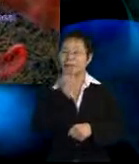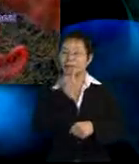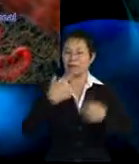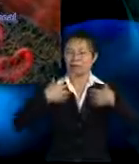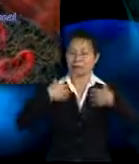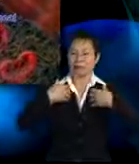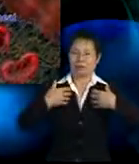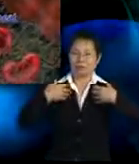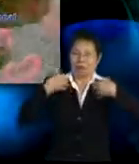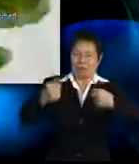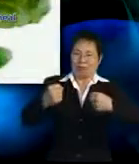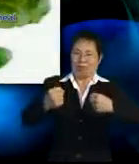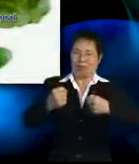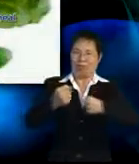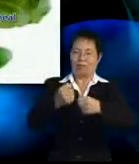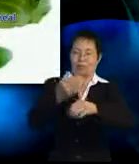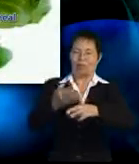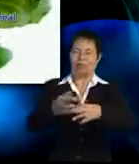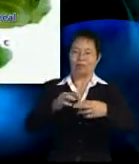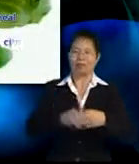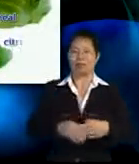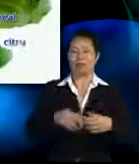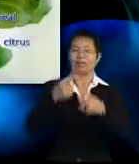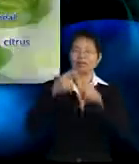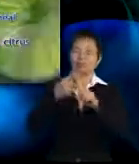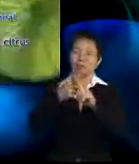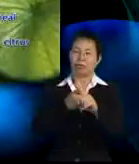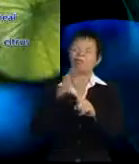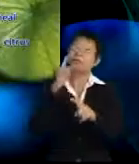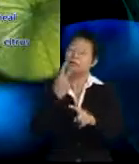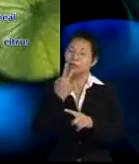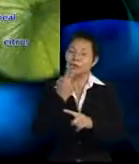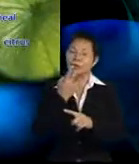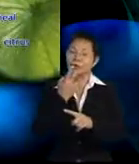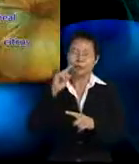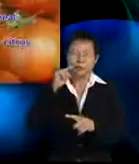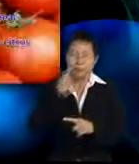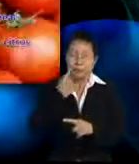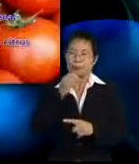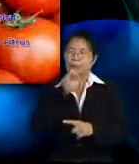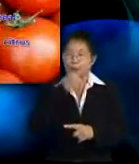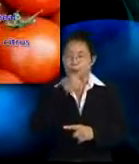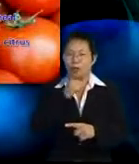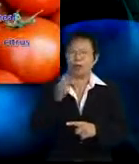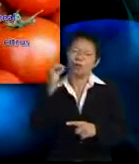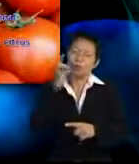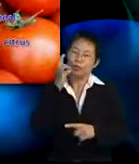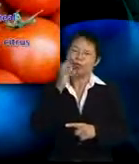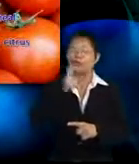heal. Sources, vegetables, citrus, fruits, tomatoes.